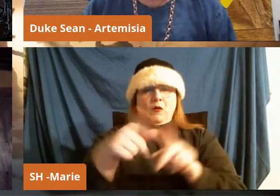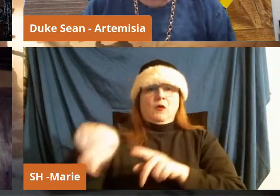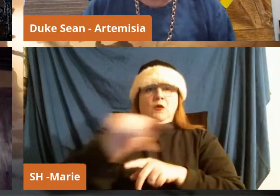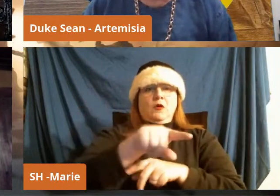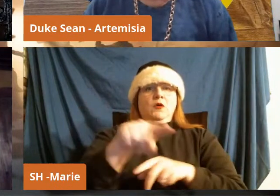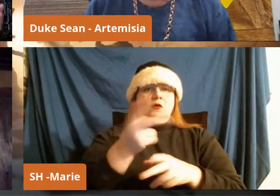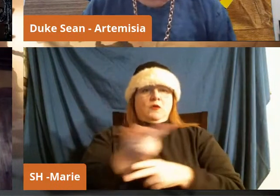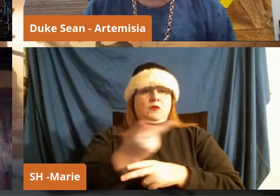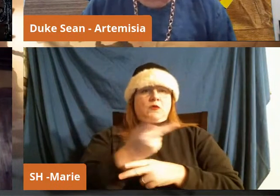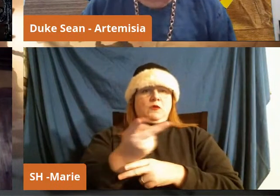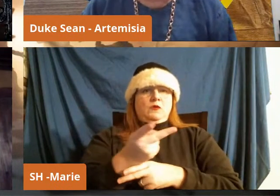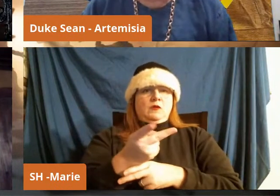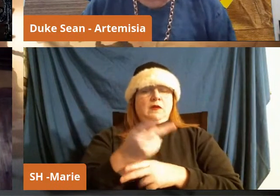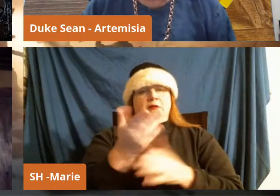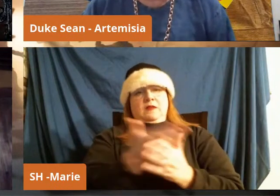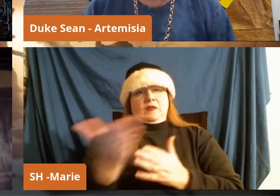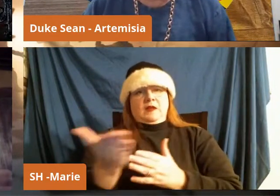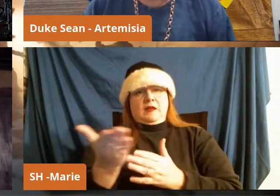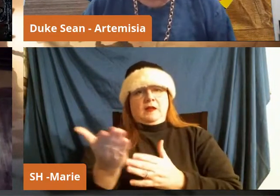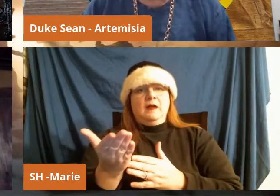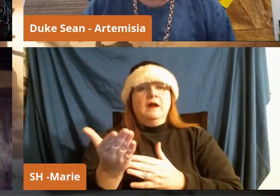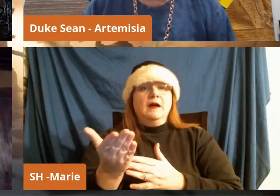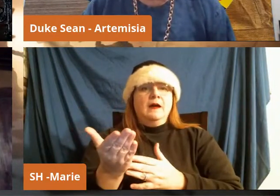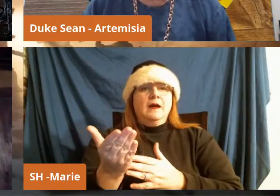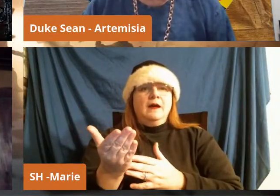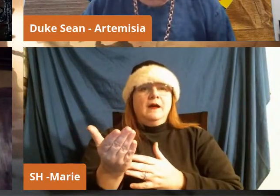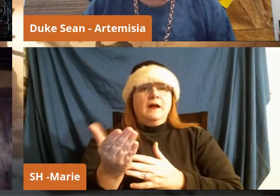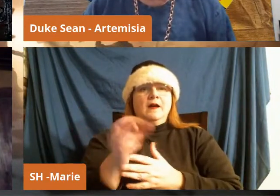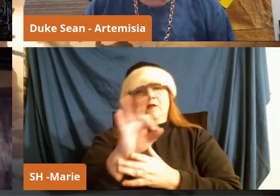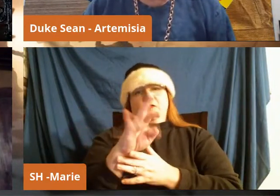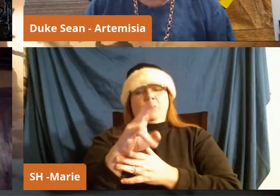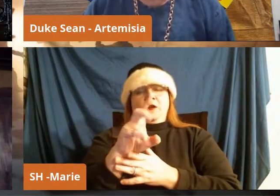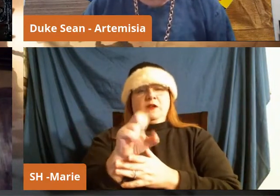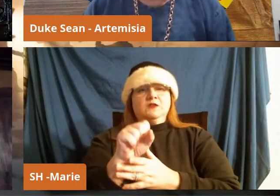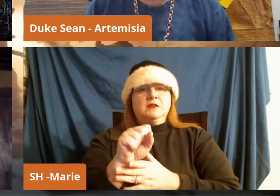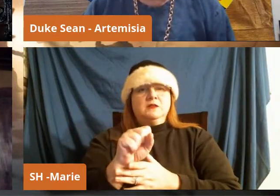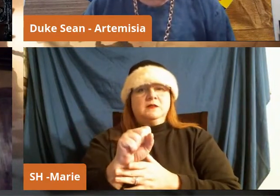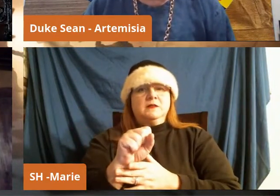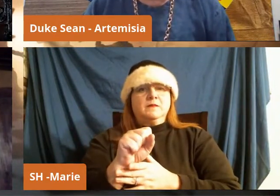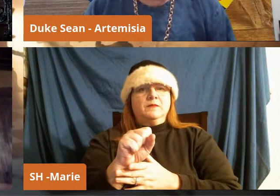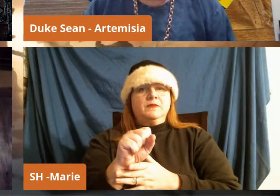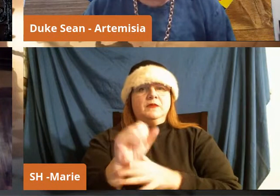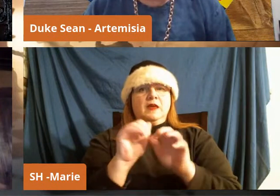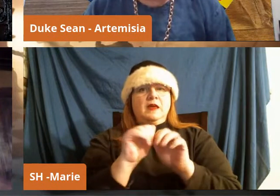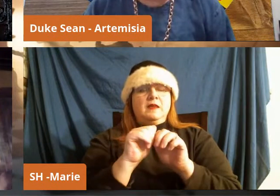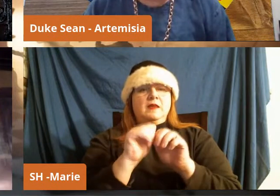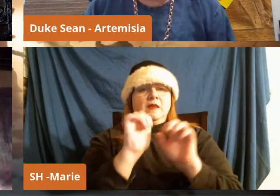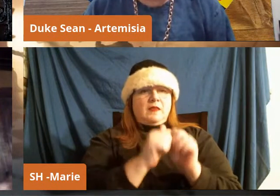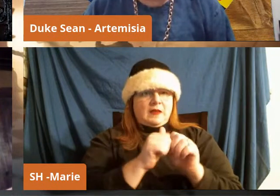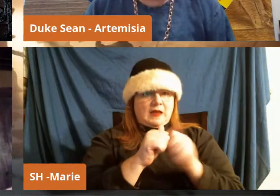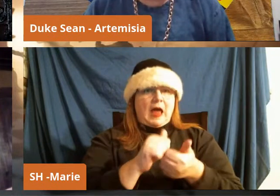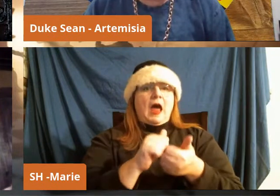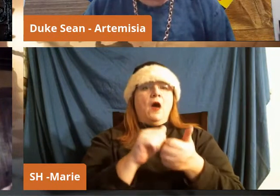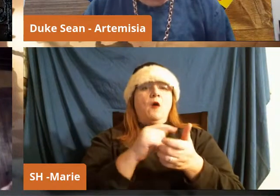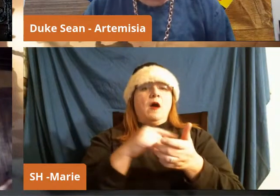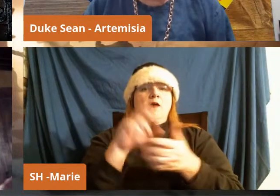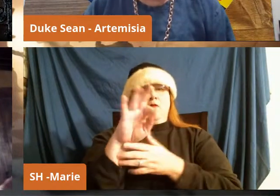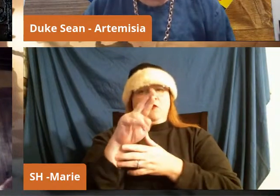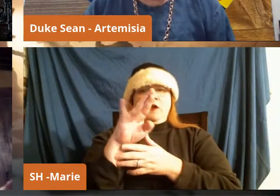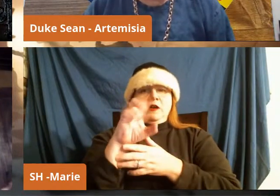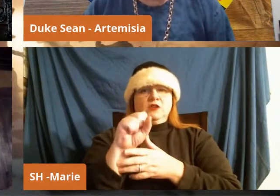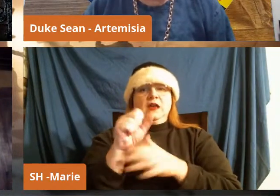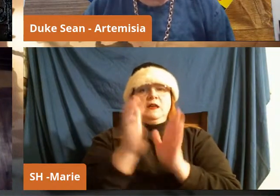Sir Robert. Like it's a thing. Right. So that becomes sort of franchise being a commodity. And that's how that gets into the franchise